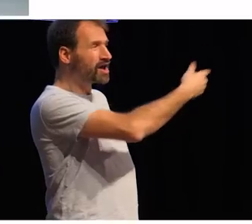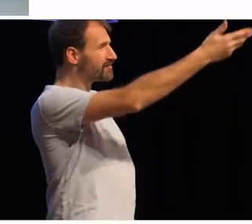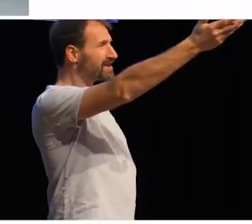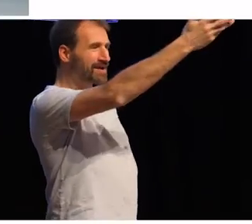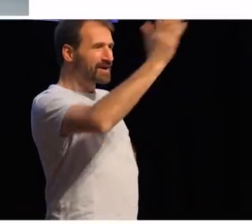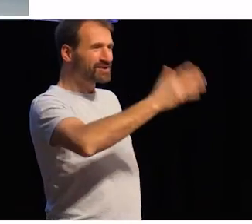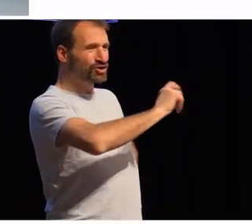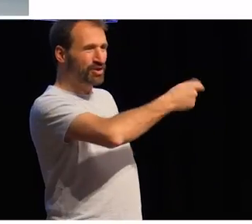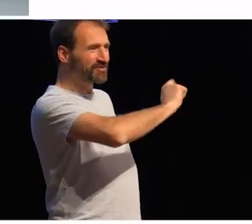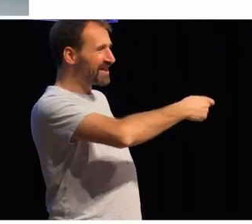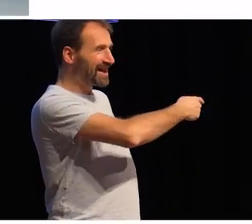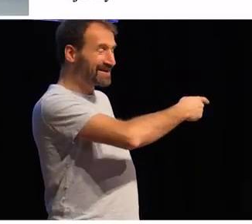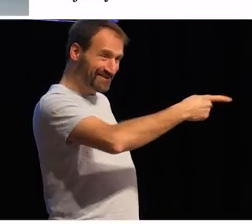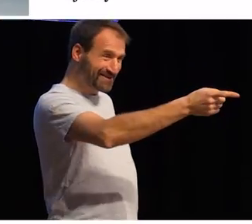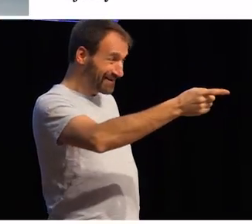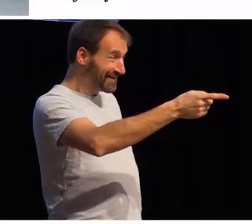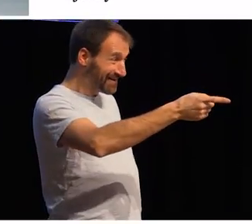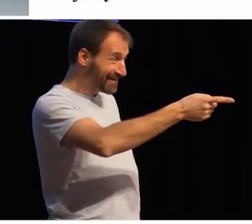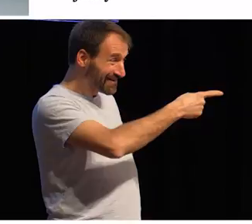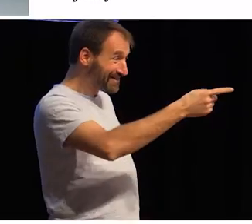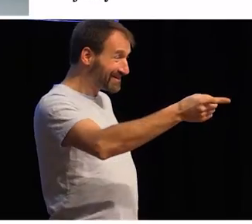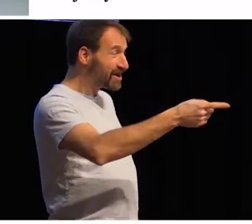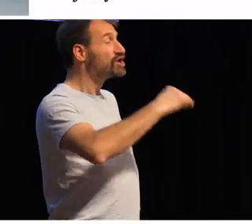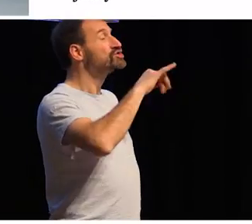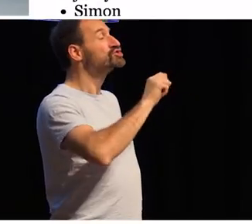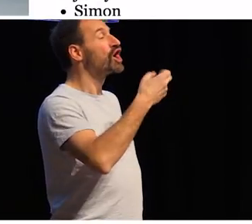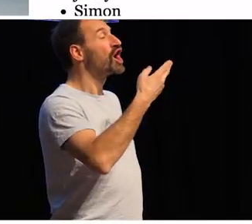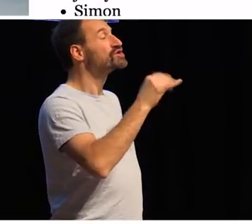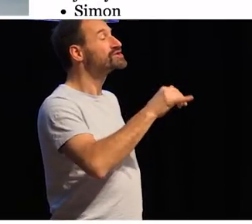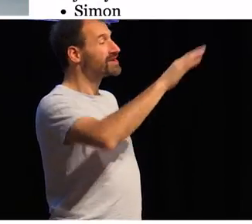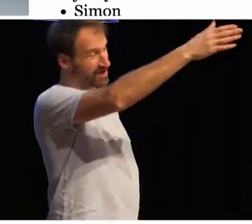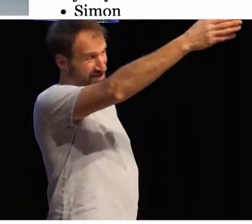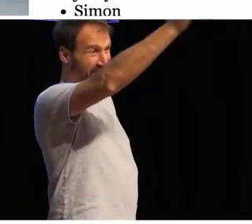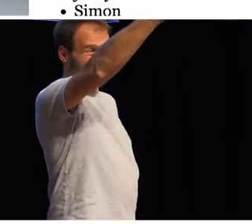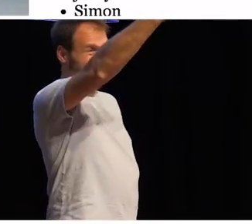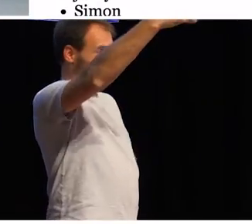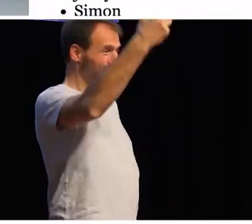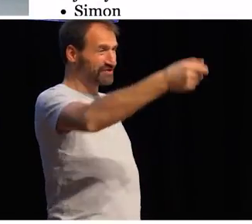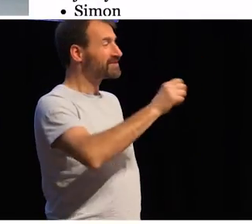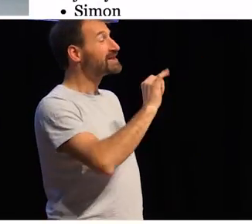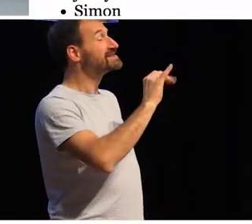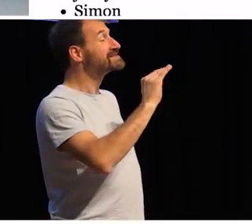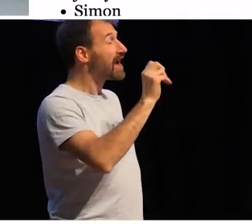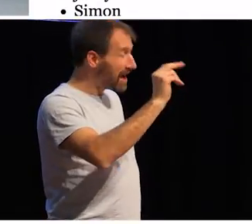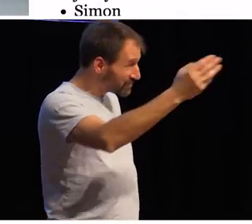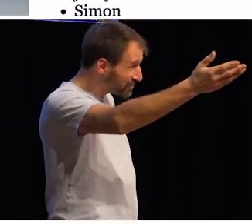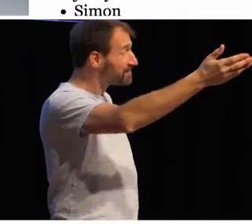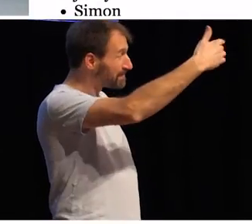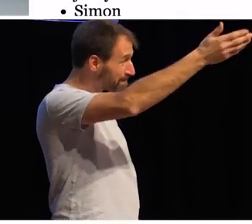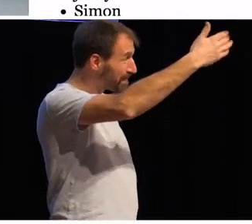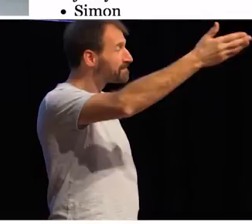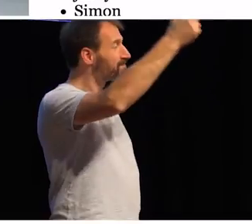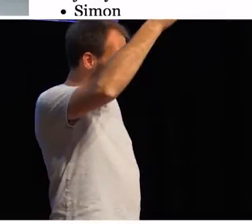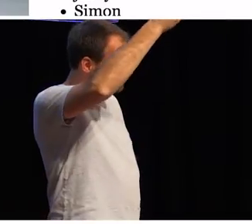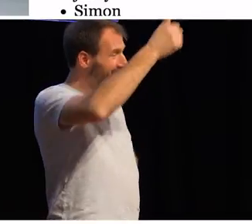it. Did you put your... Josie, I'm sorry, who's the first person? Simon, thank you. Thank you for